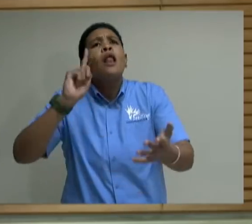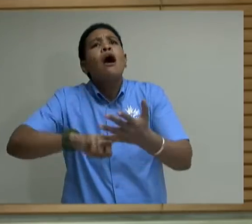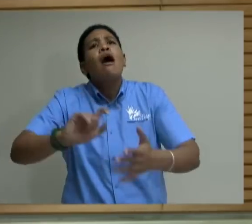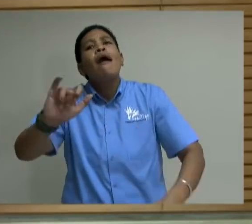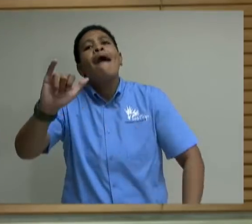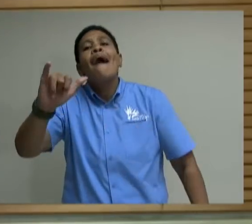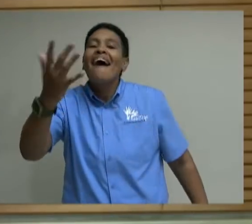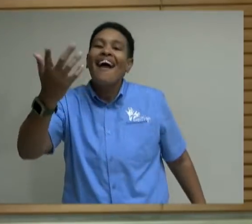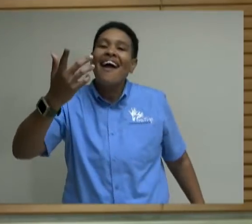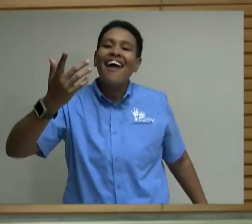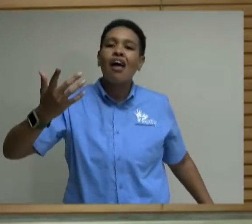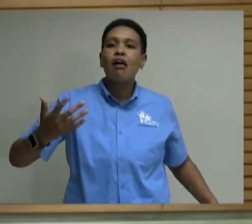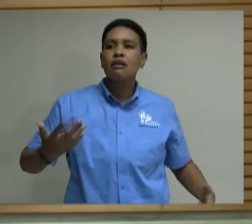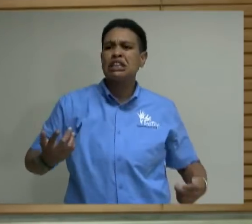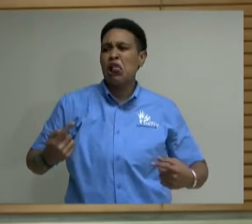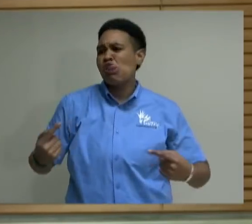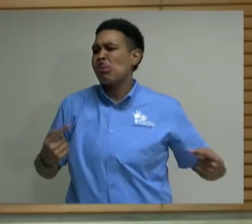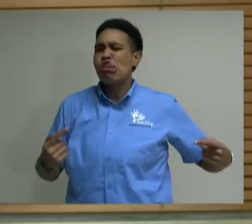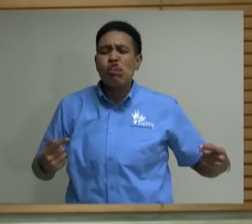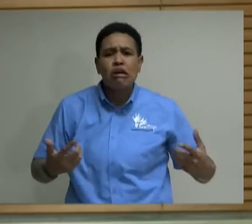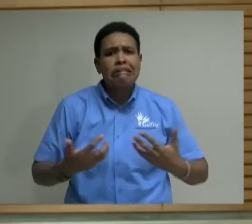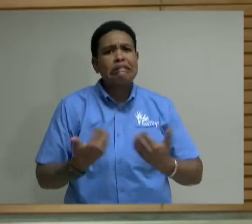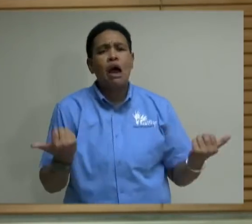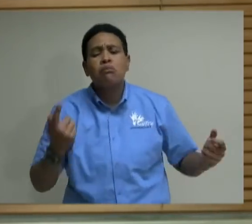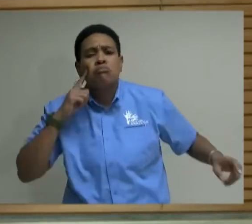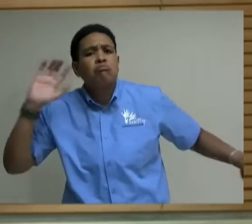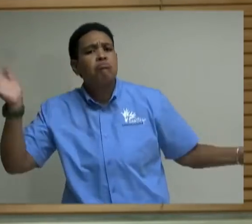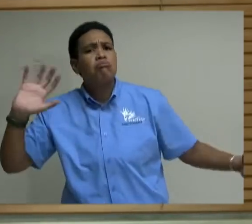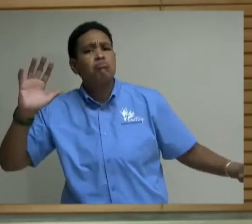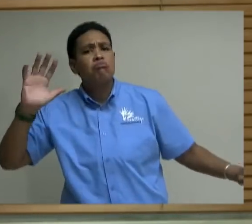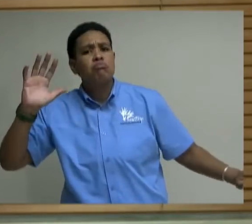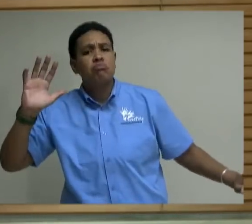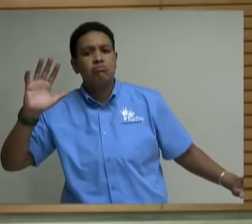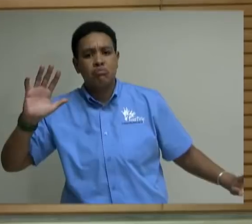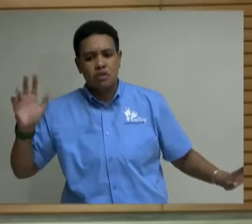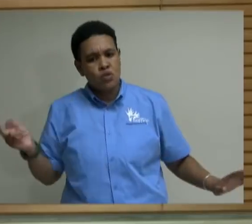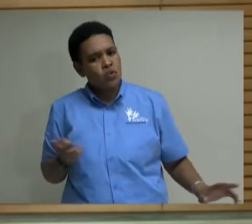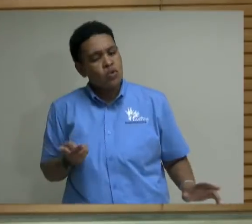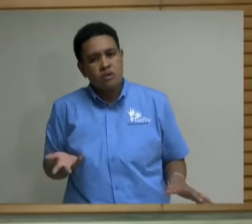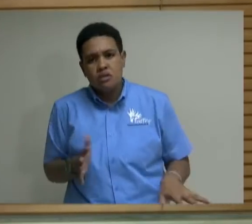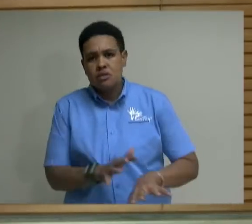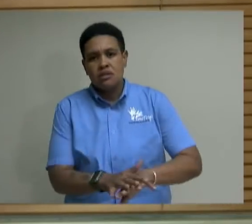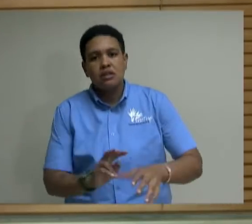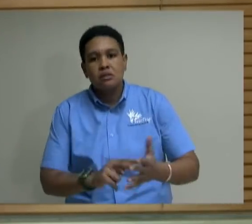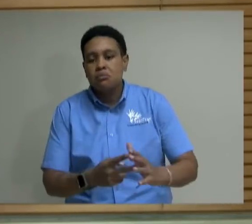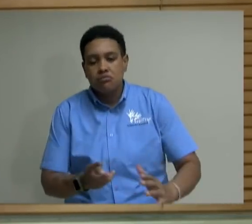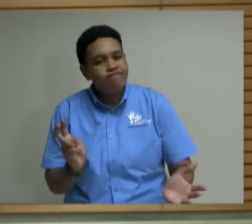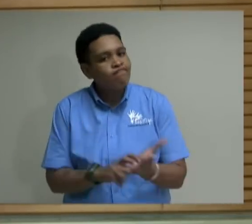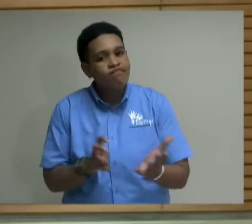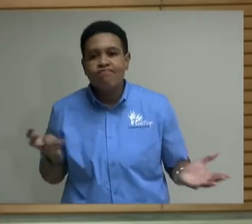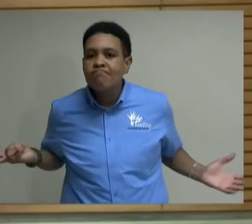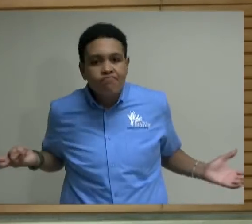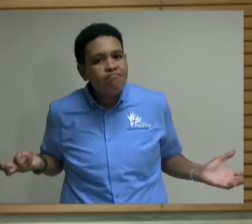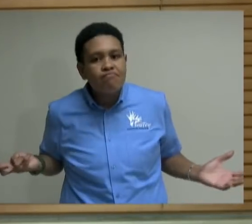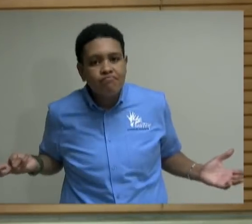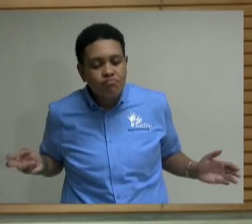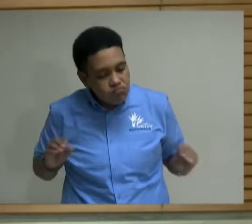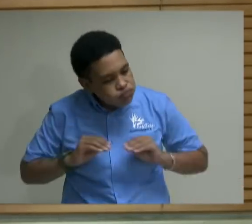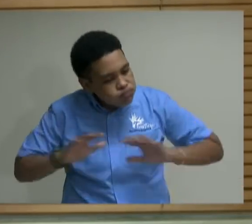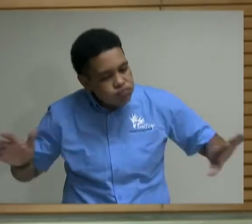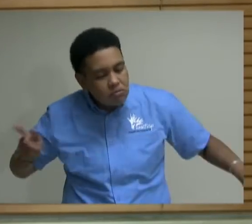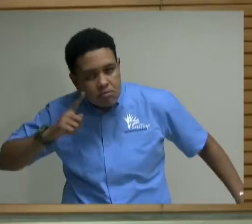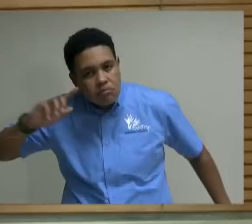definitely there's not a divide or anyone is going to let up on having the spread of the virus in the